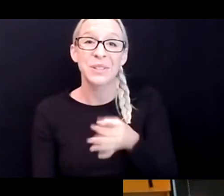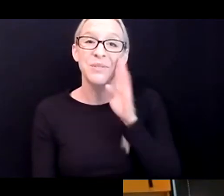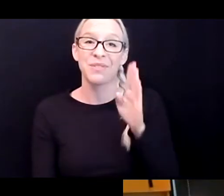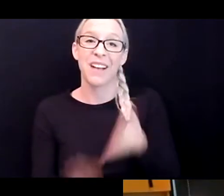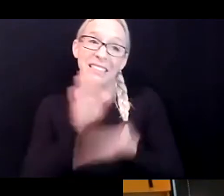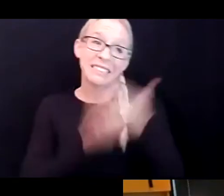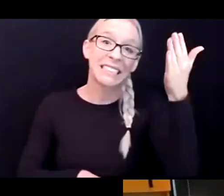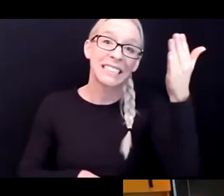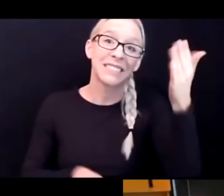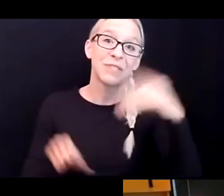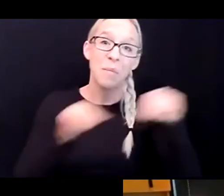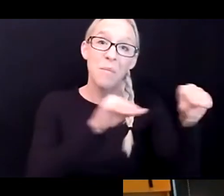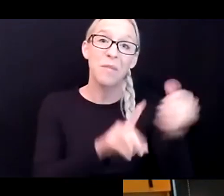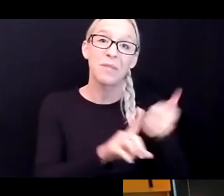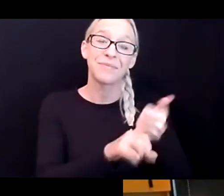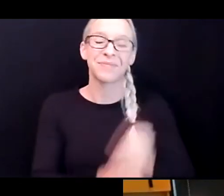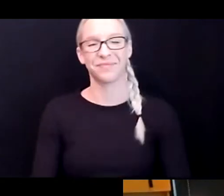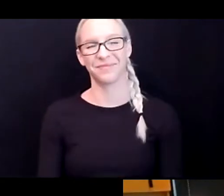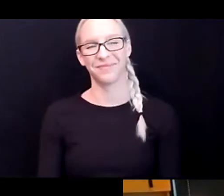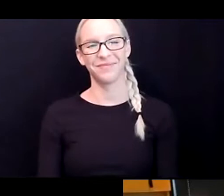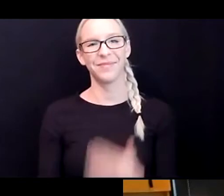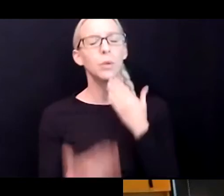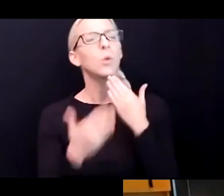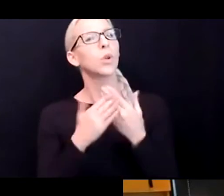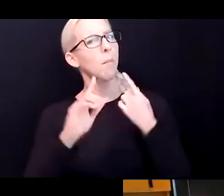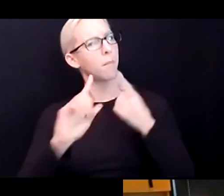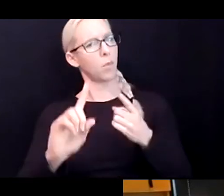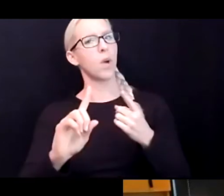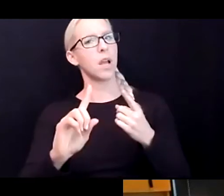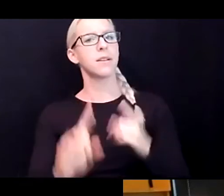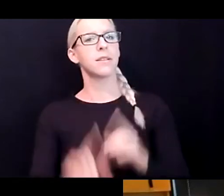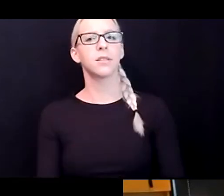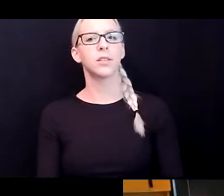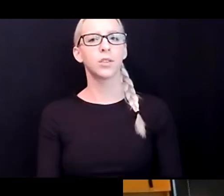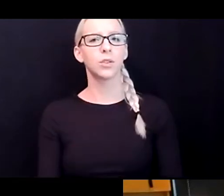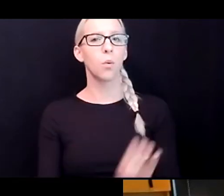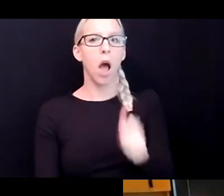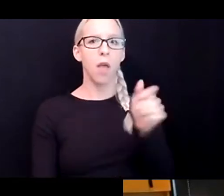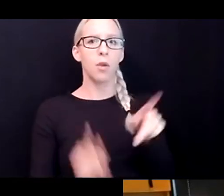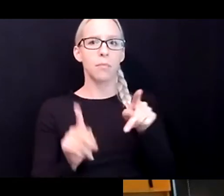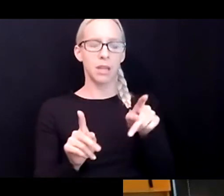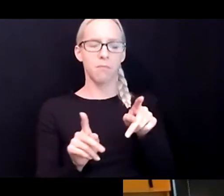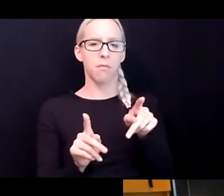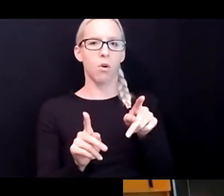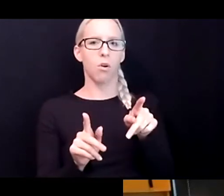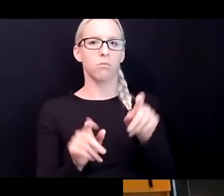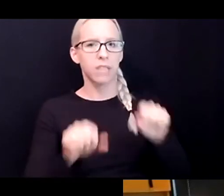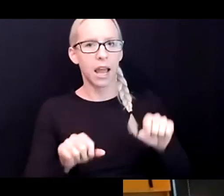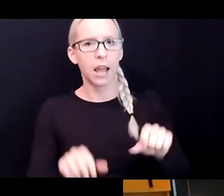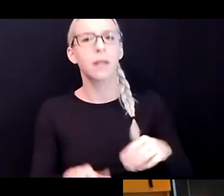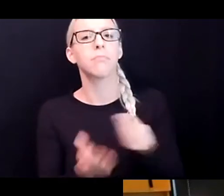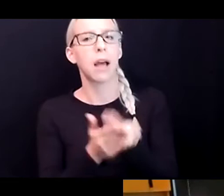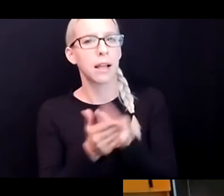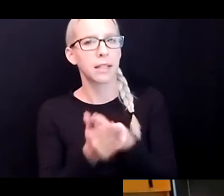So you make a good point of how other individuals besides yourself and your family